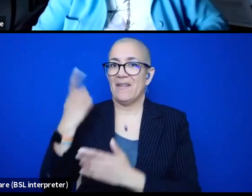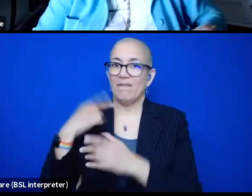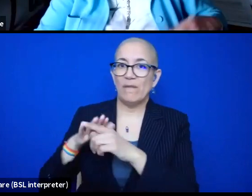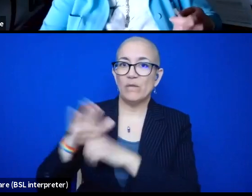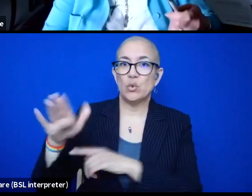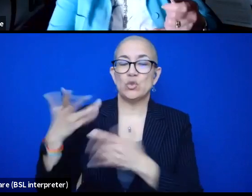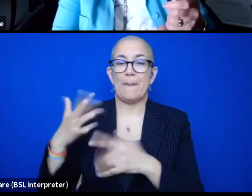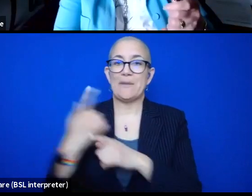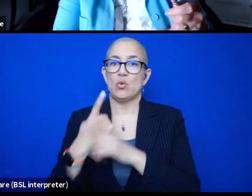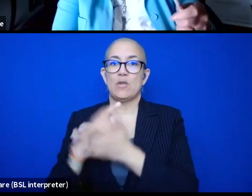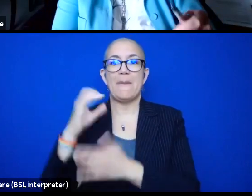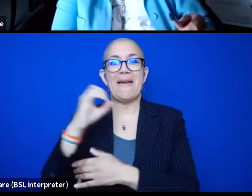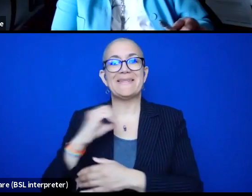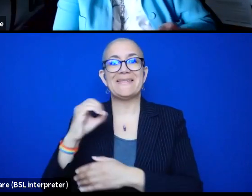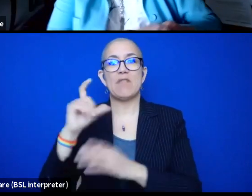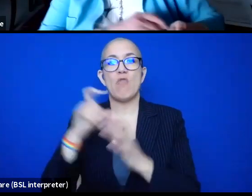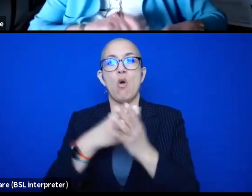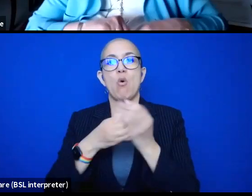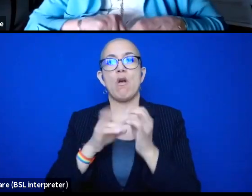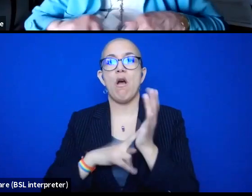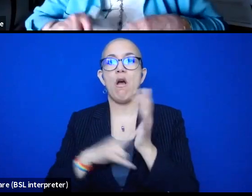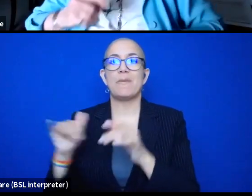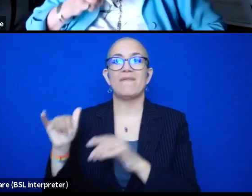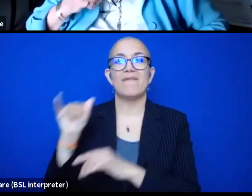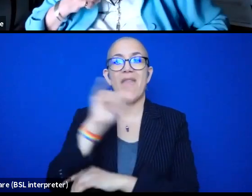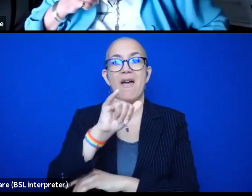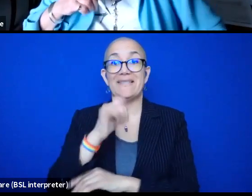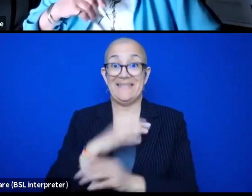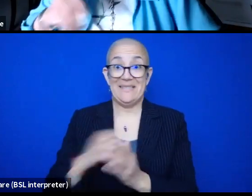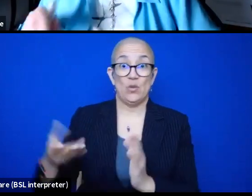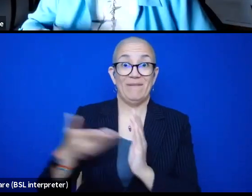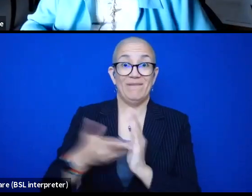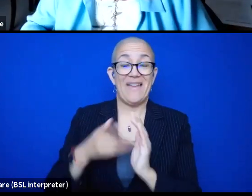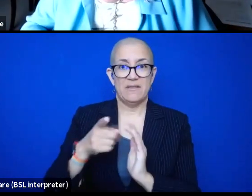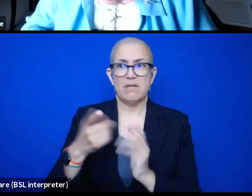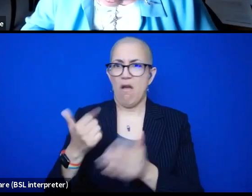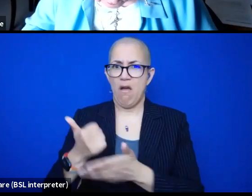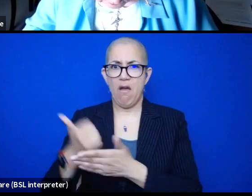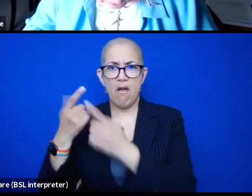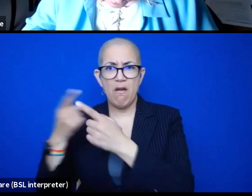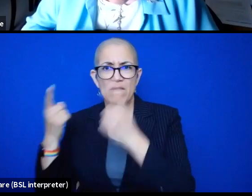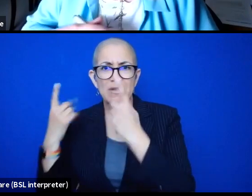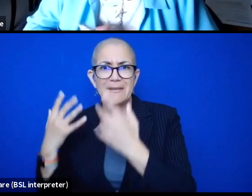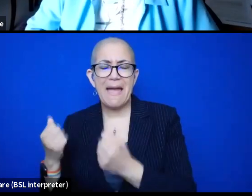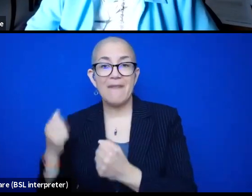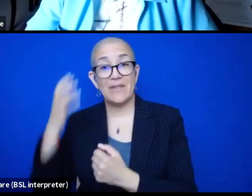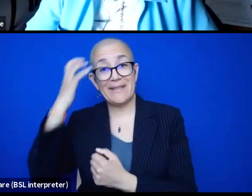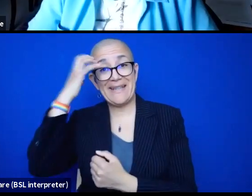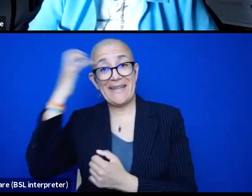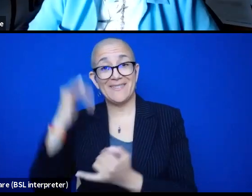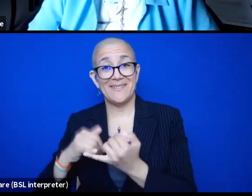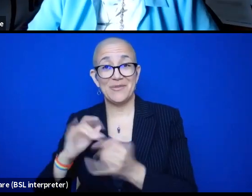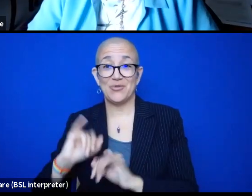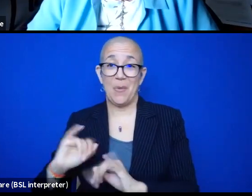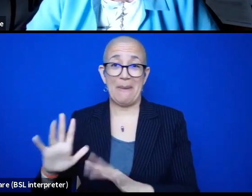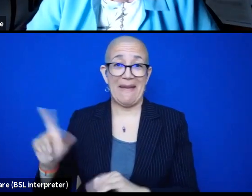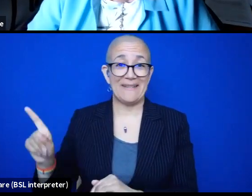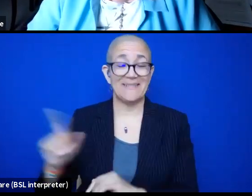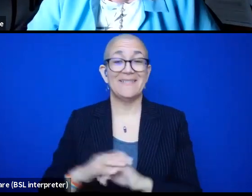zero carbon flight. We really need to invest in that. We've got some great universities who could do that. Kingston, by the way, is not bad. But